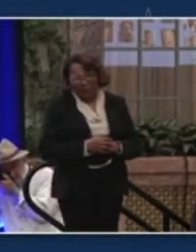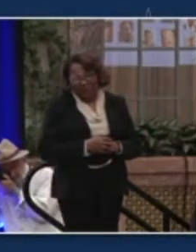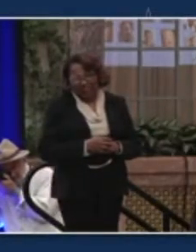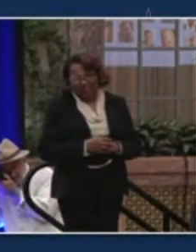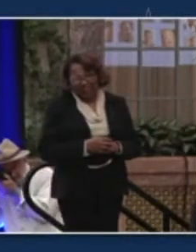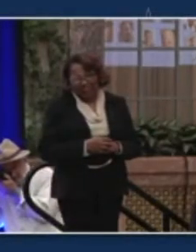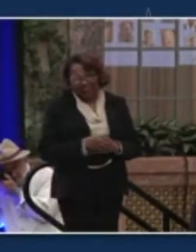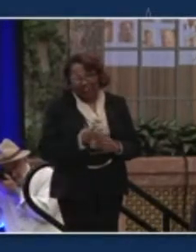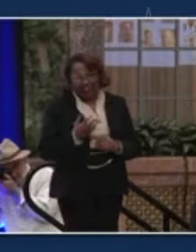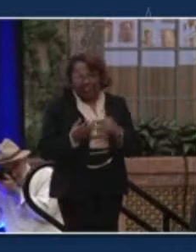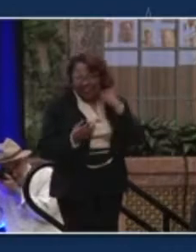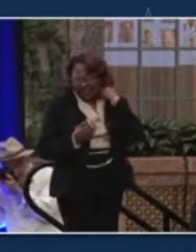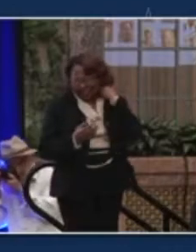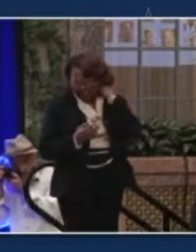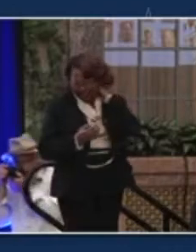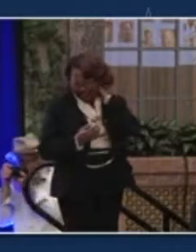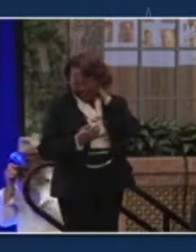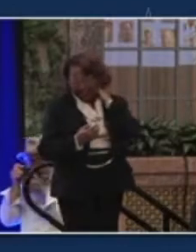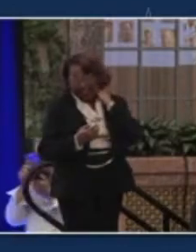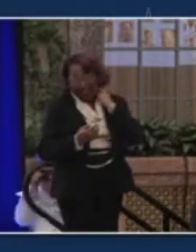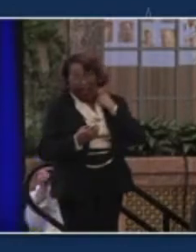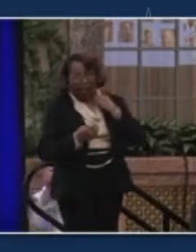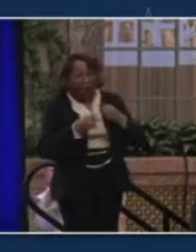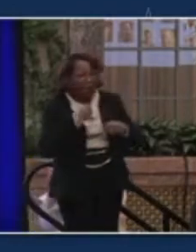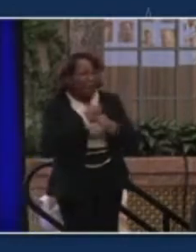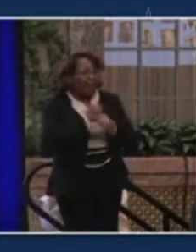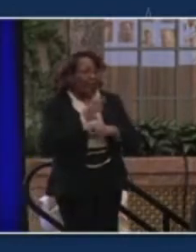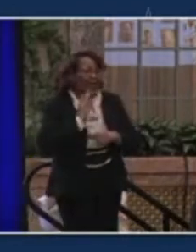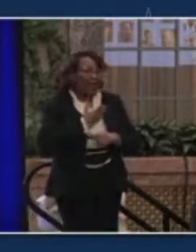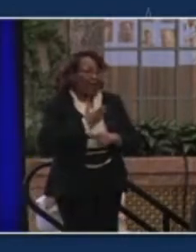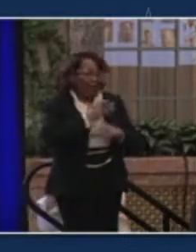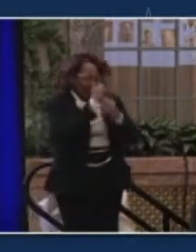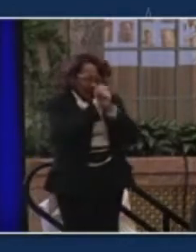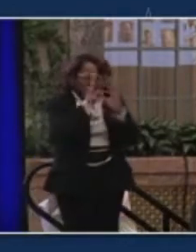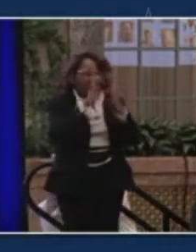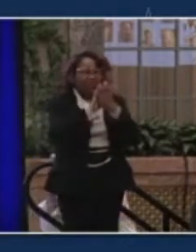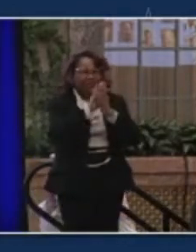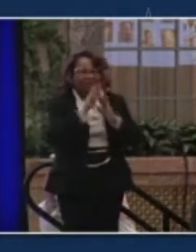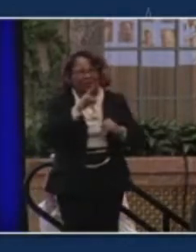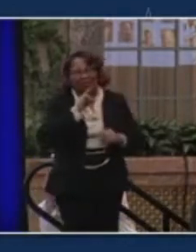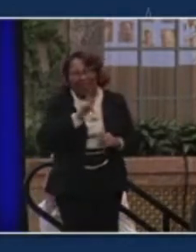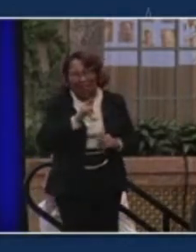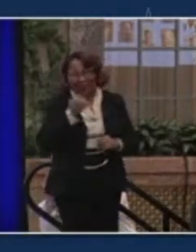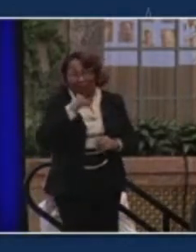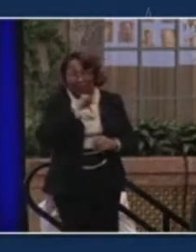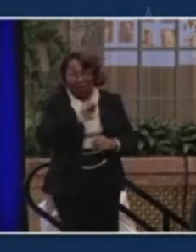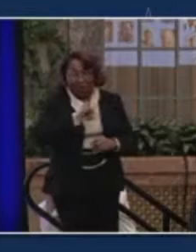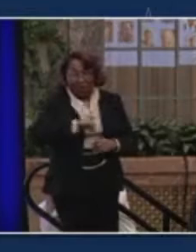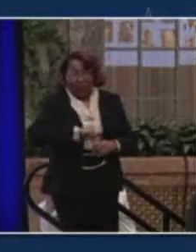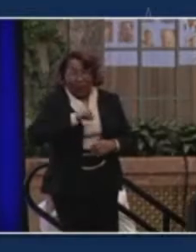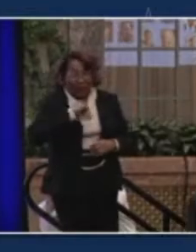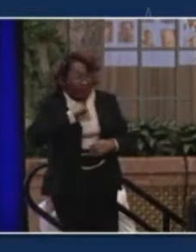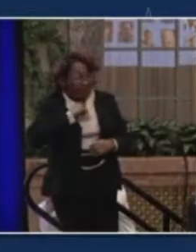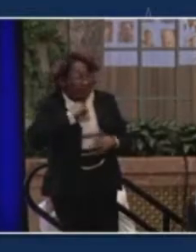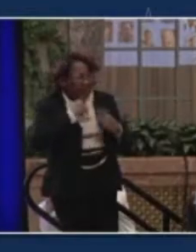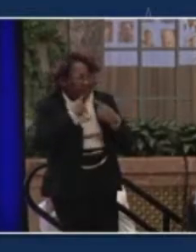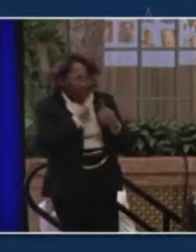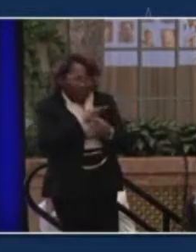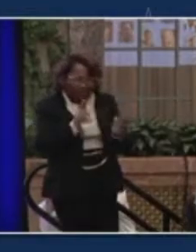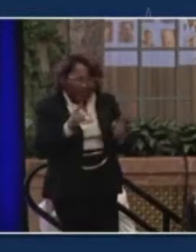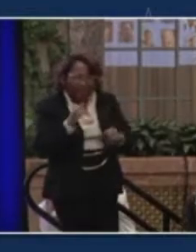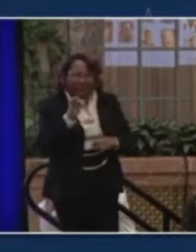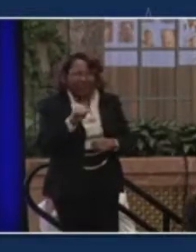Turning our vision into reality. Well, I just said we are proud to announce some and remind others today that